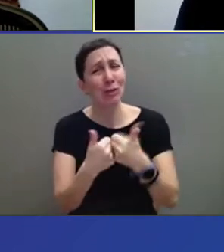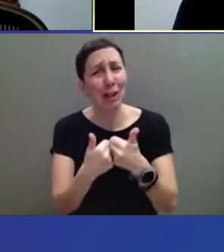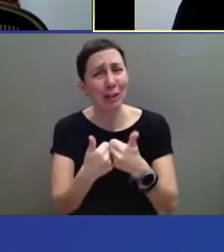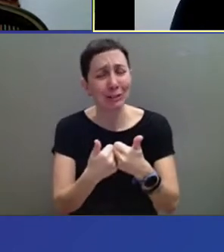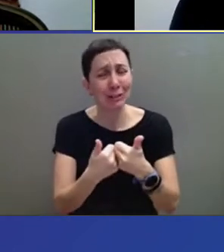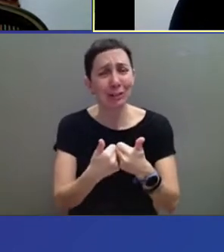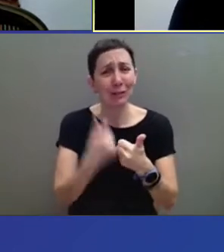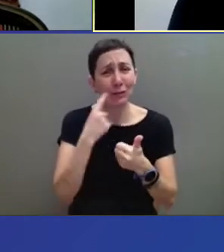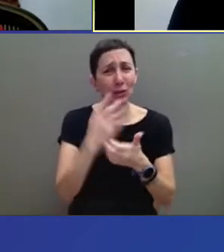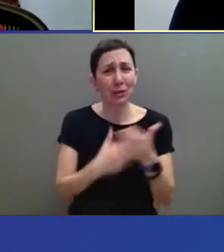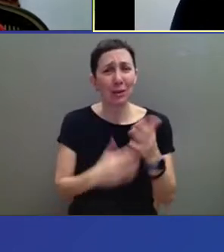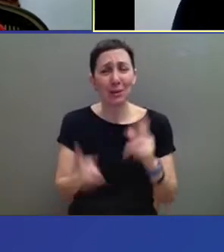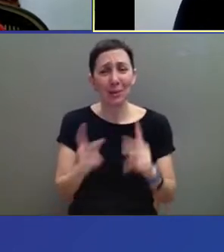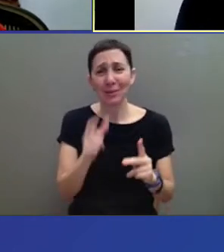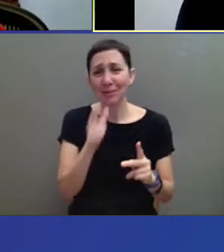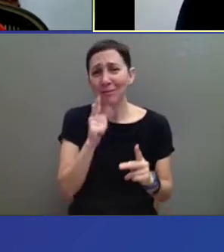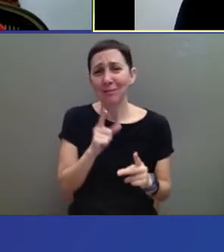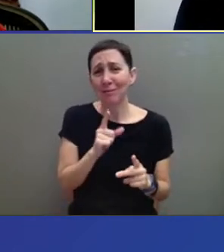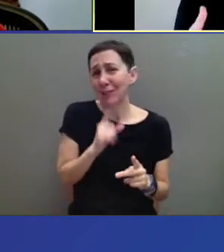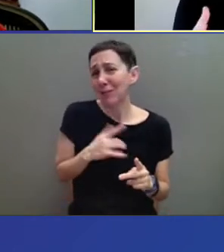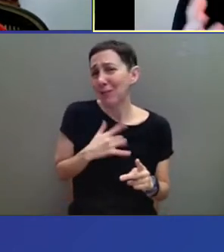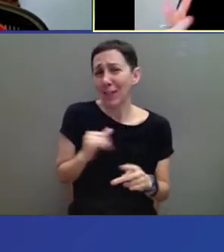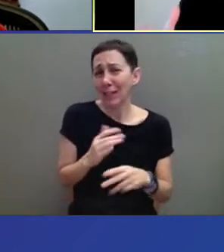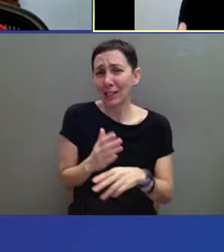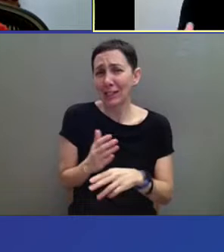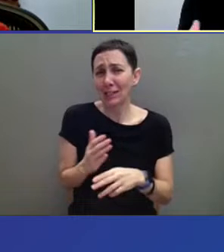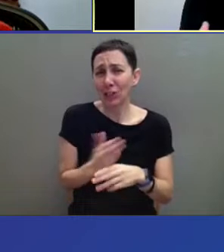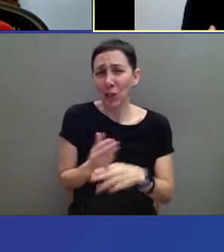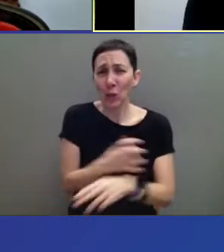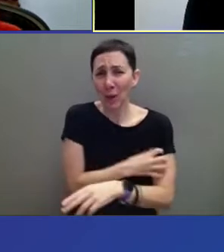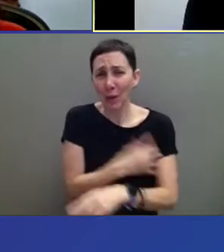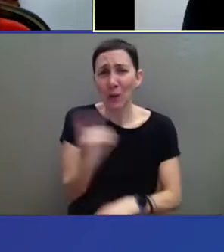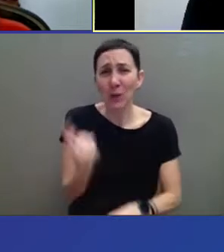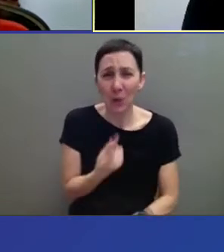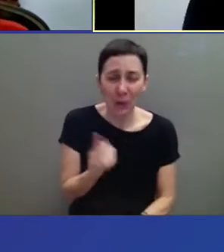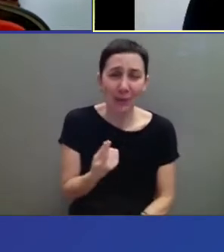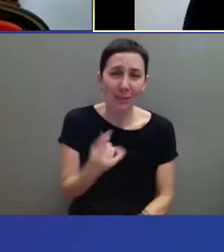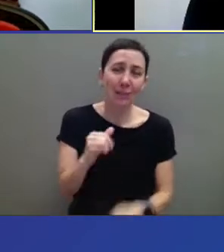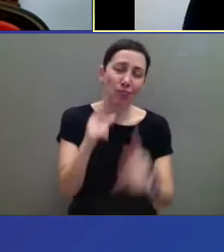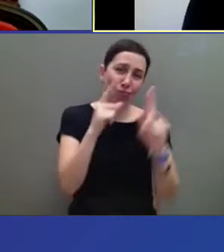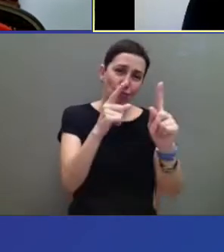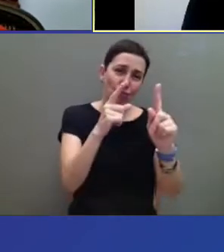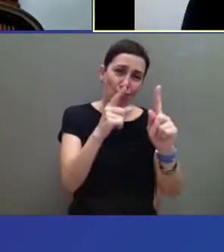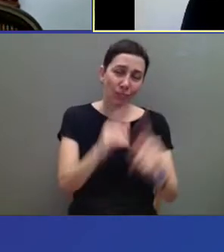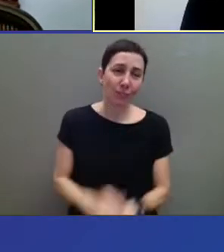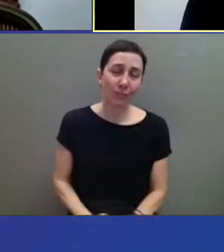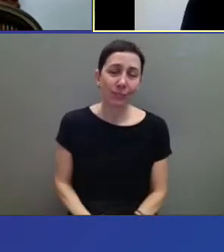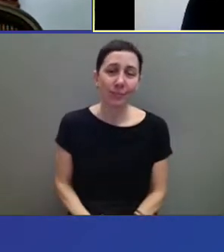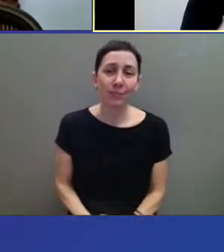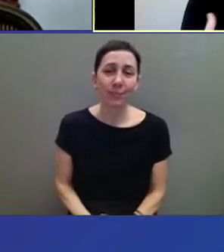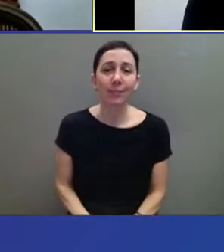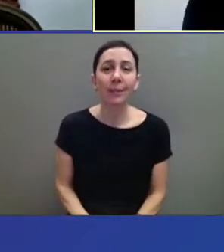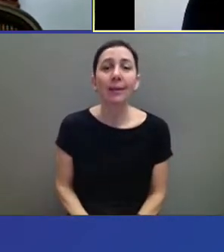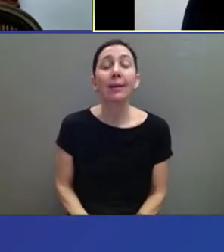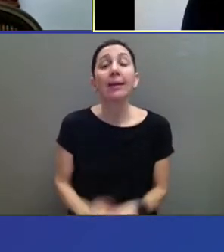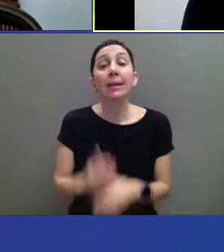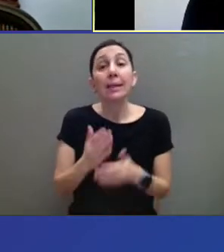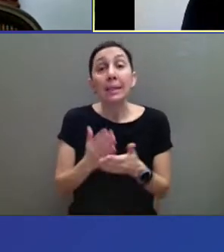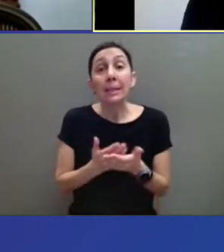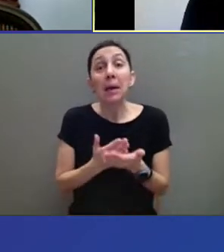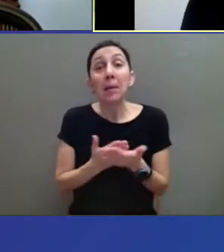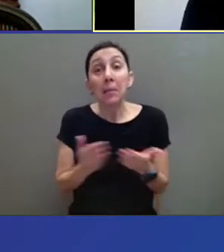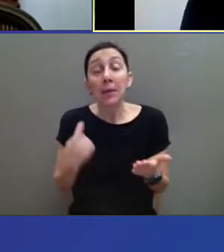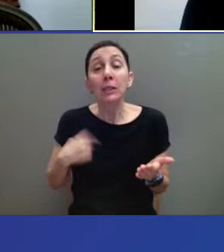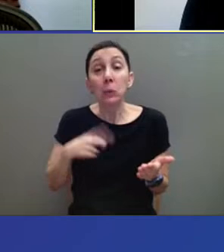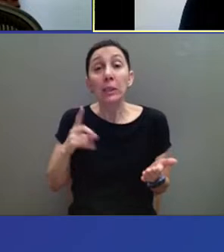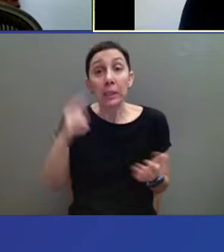folks. And then I'll just end, in general, there are things that we were able to